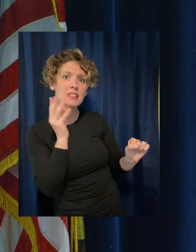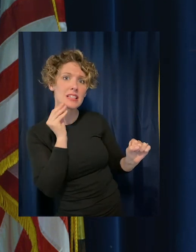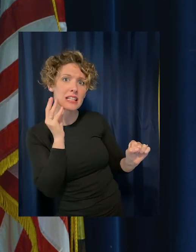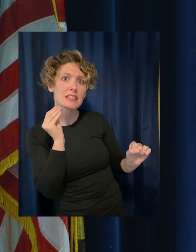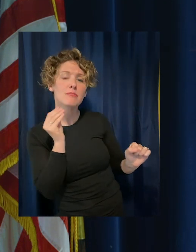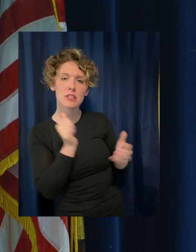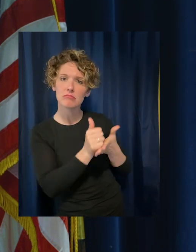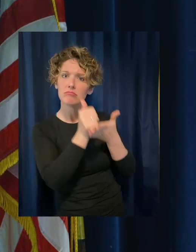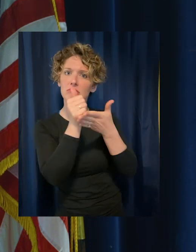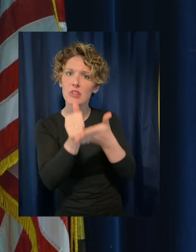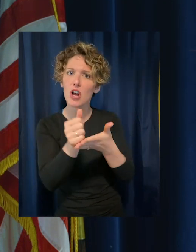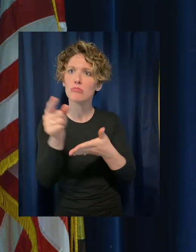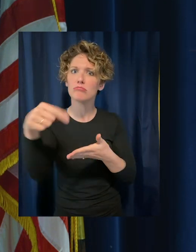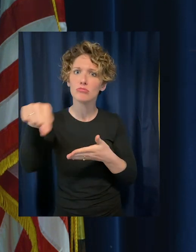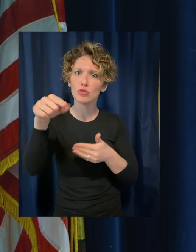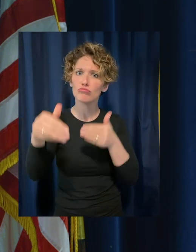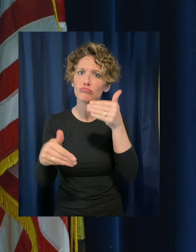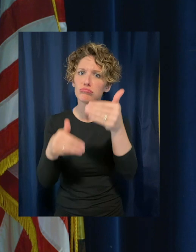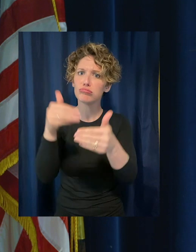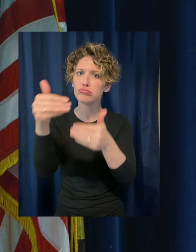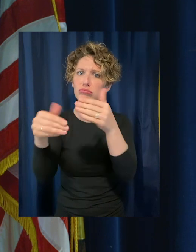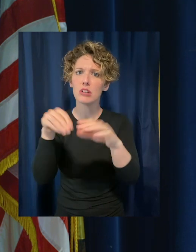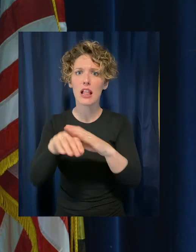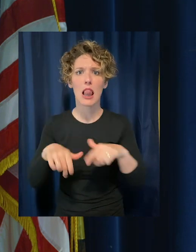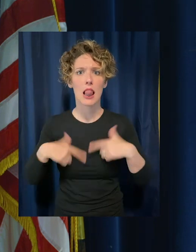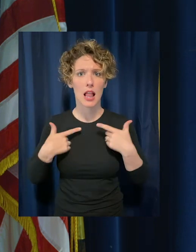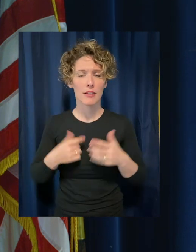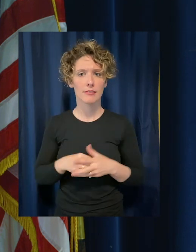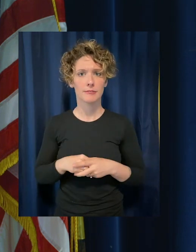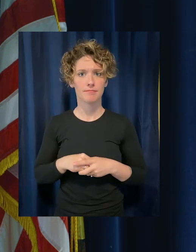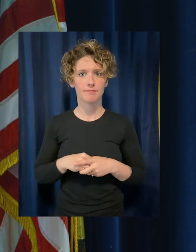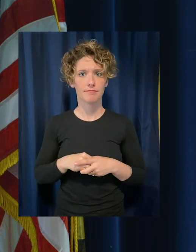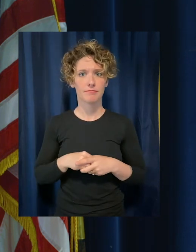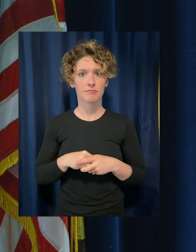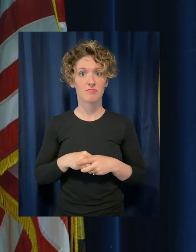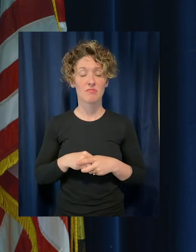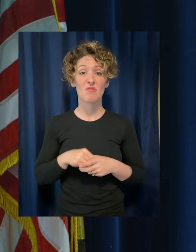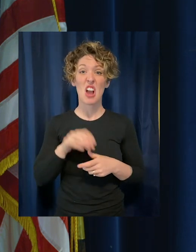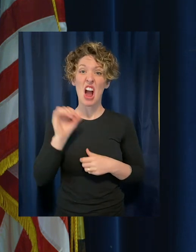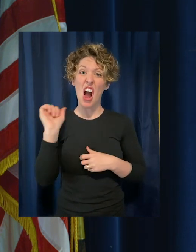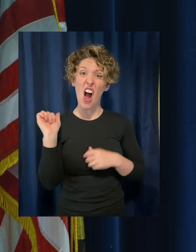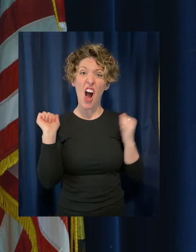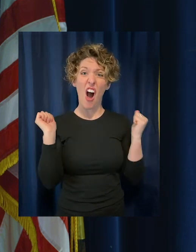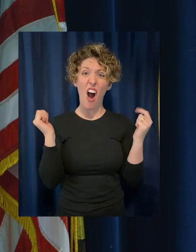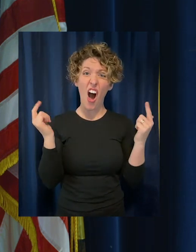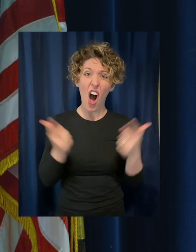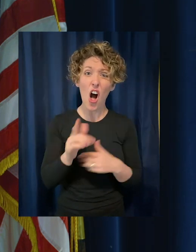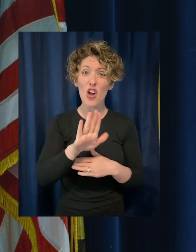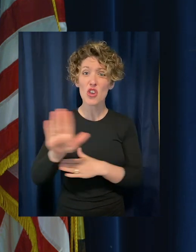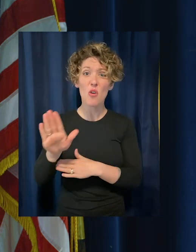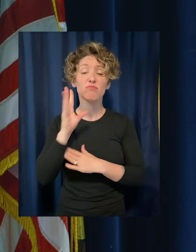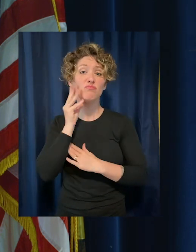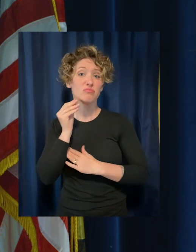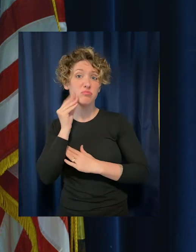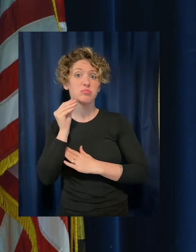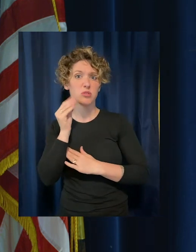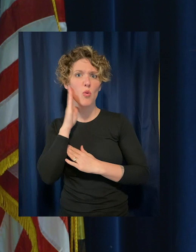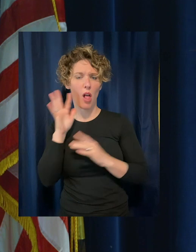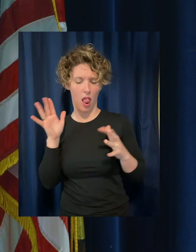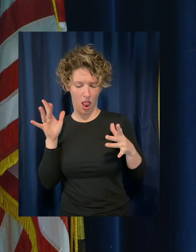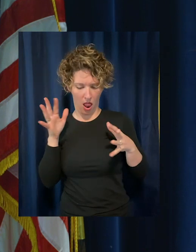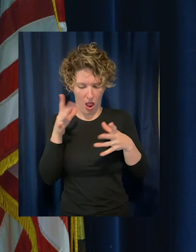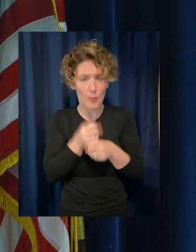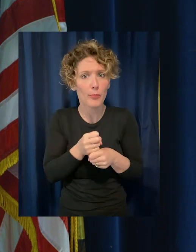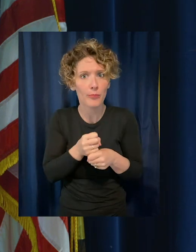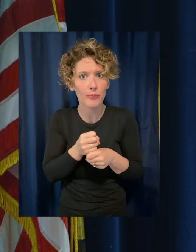and knowledge as you go along. You're a composite of all your experiences, happy ones and sad ones. Don't panic,